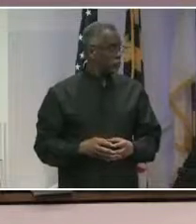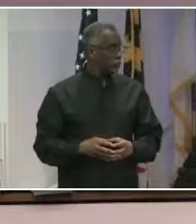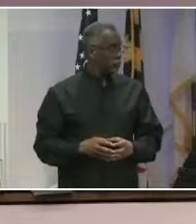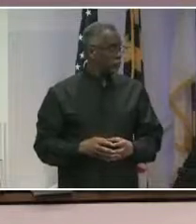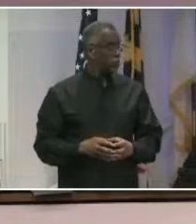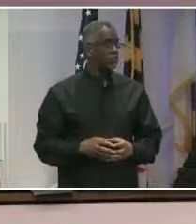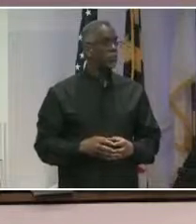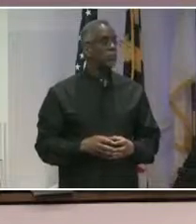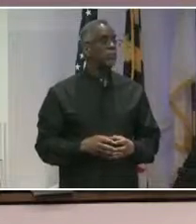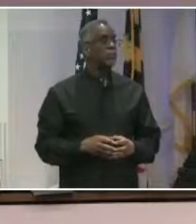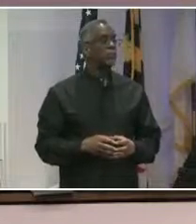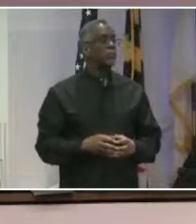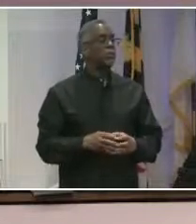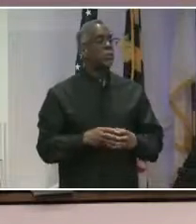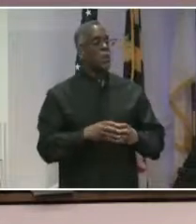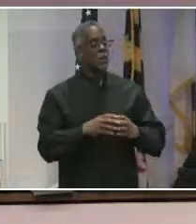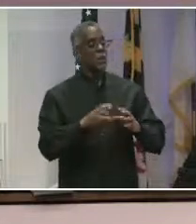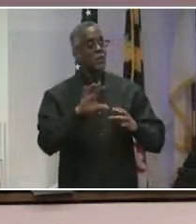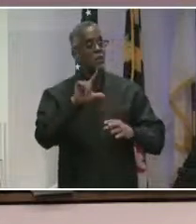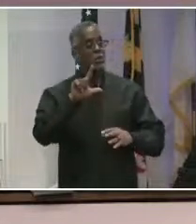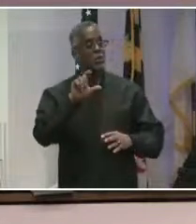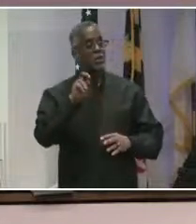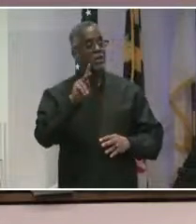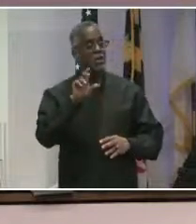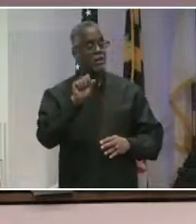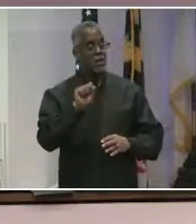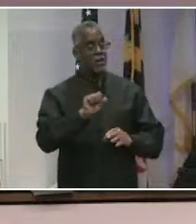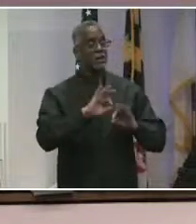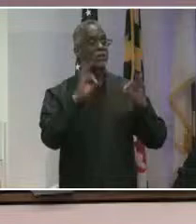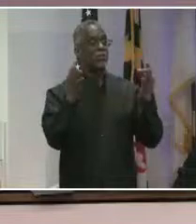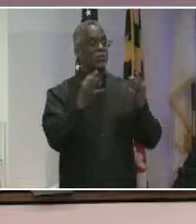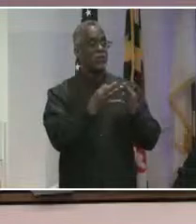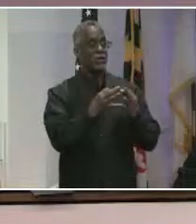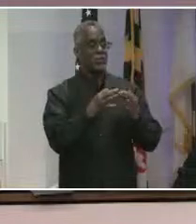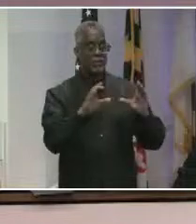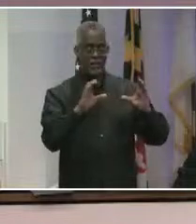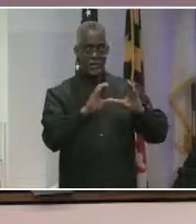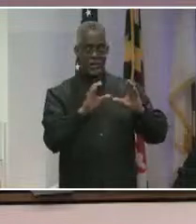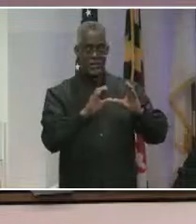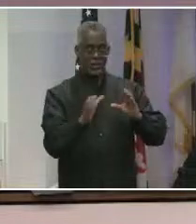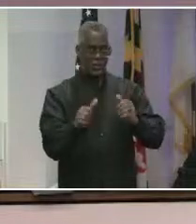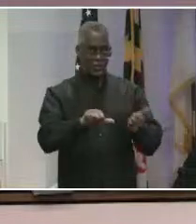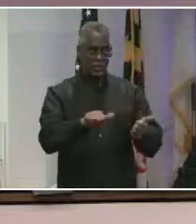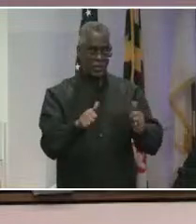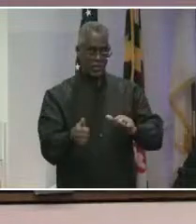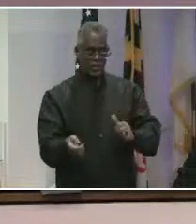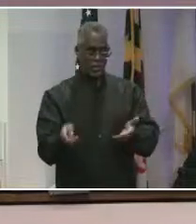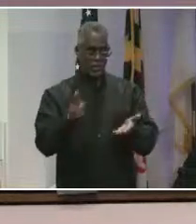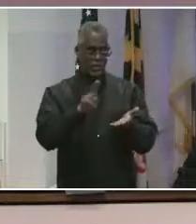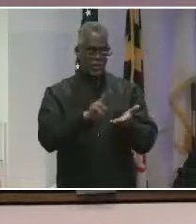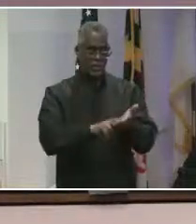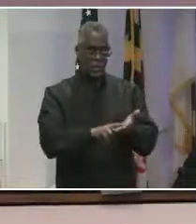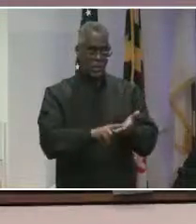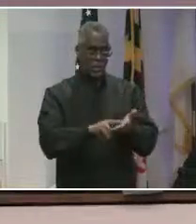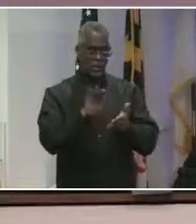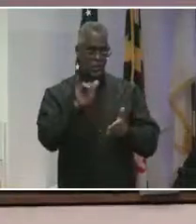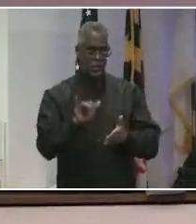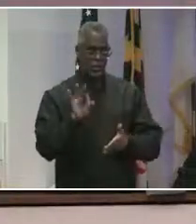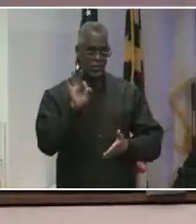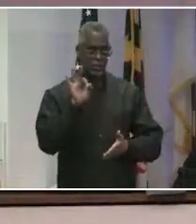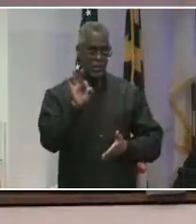to the Lux family, I present you Cairo's certificate of baptism, signed by Pastor Folsom.